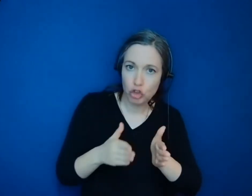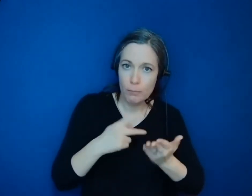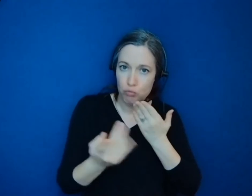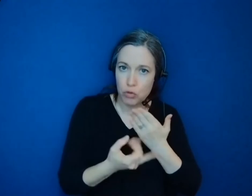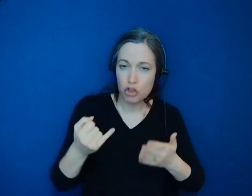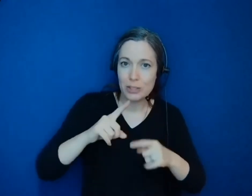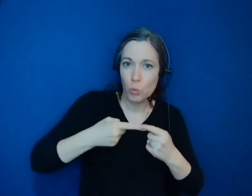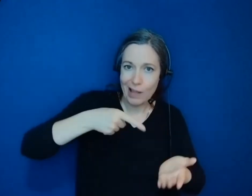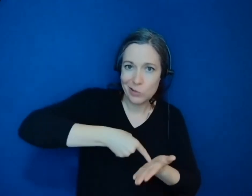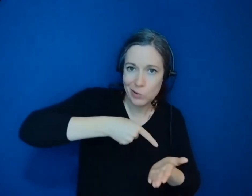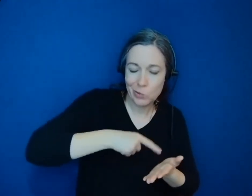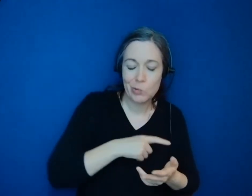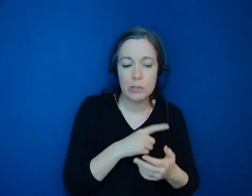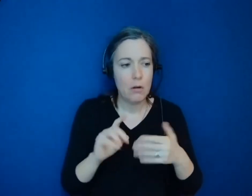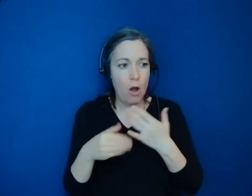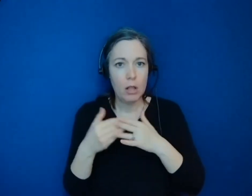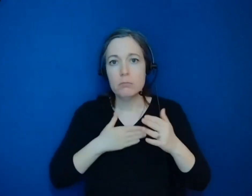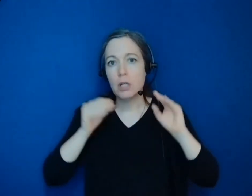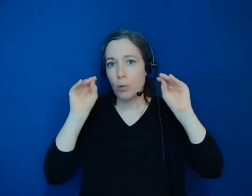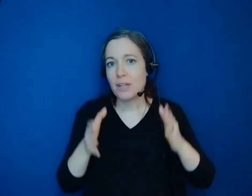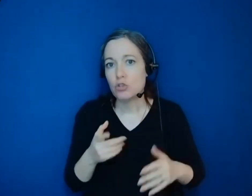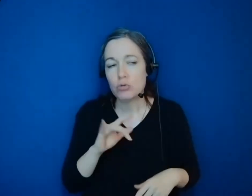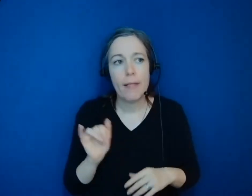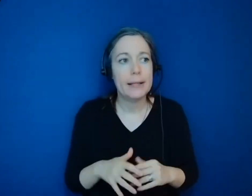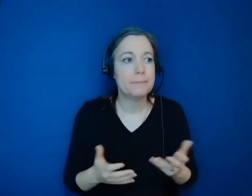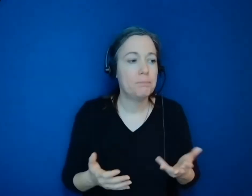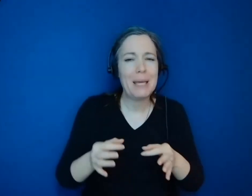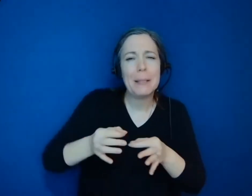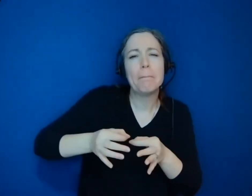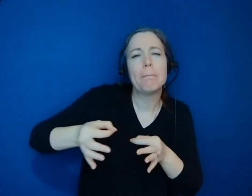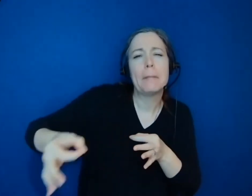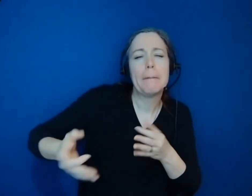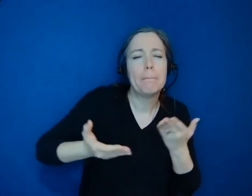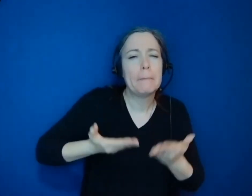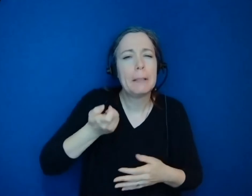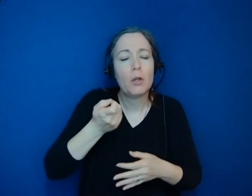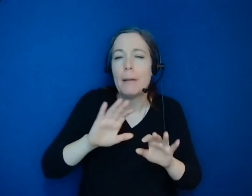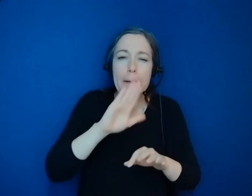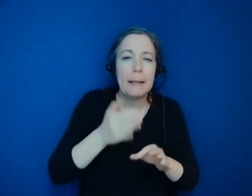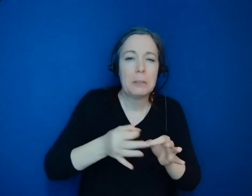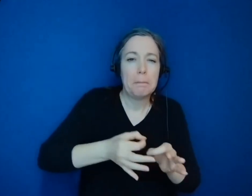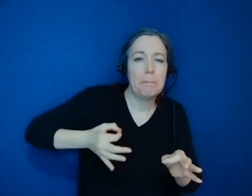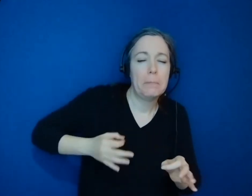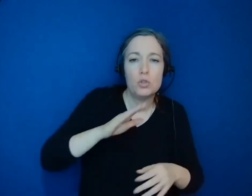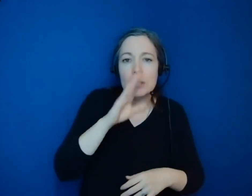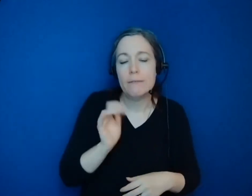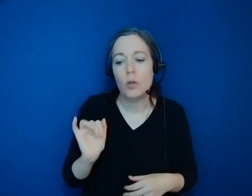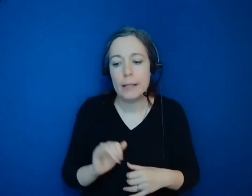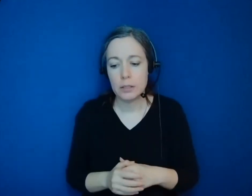all my professors have been like we might push back the due dates, but we'll never like bring them forward so you never like.